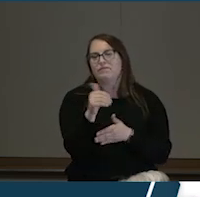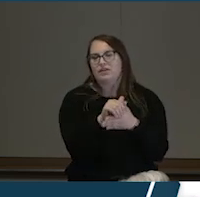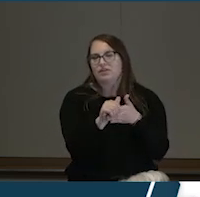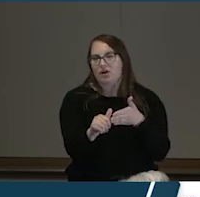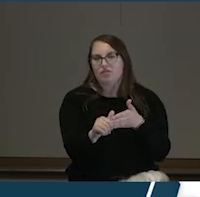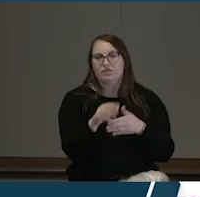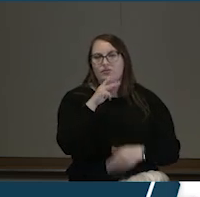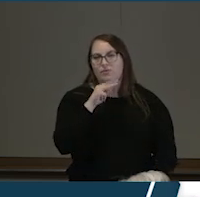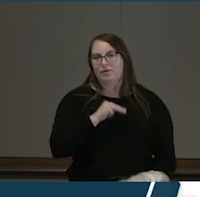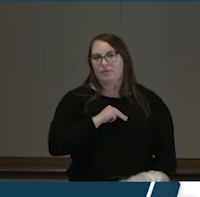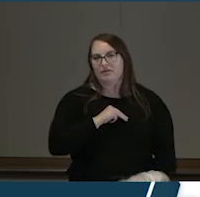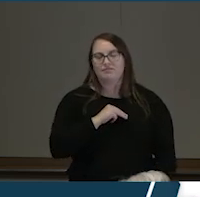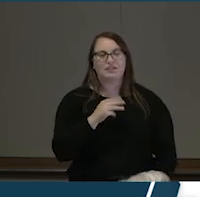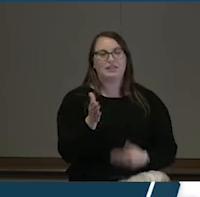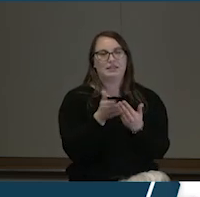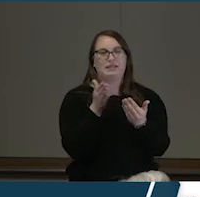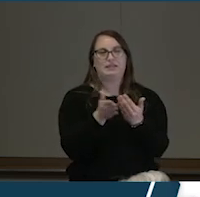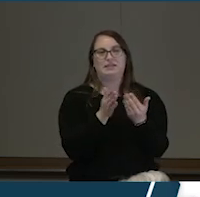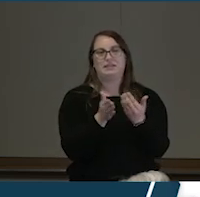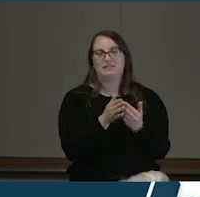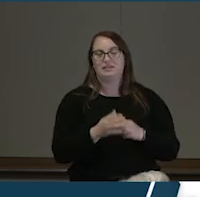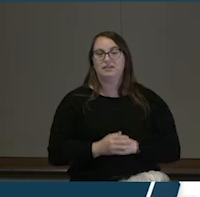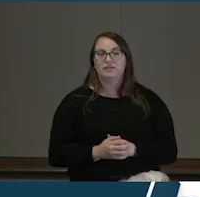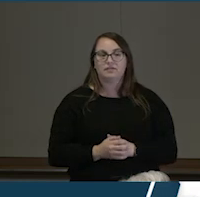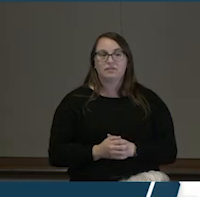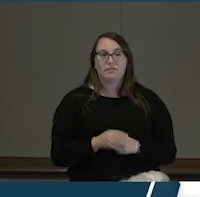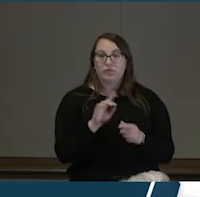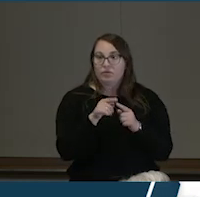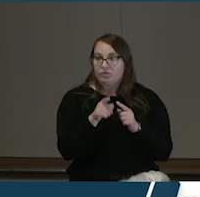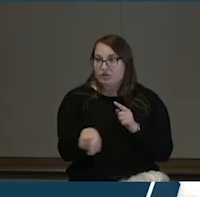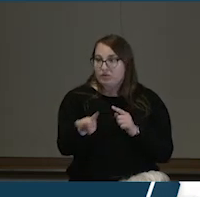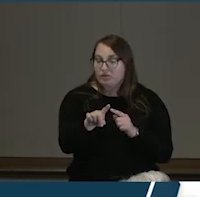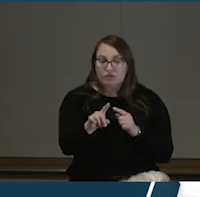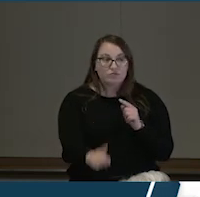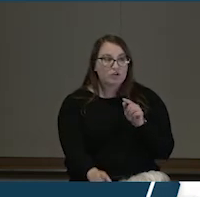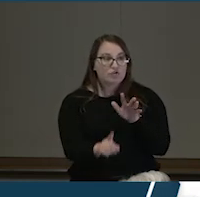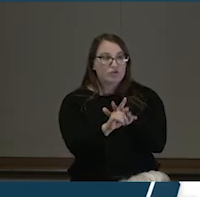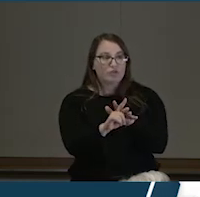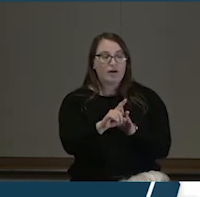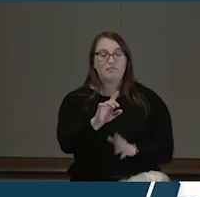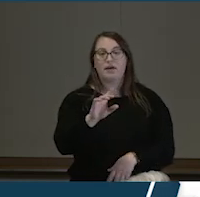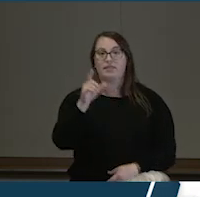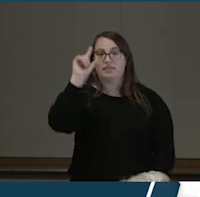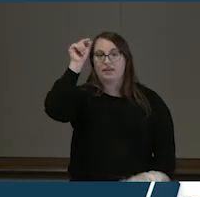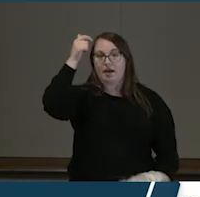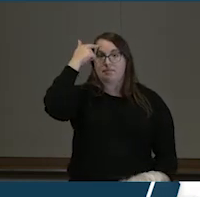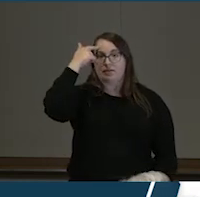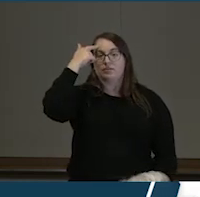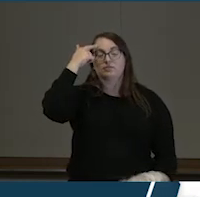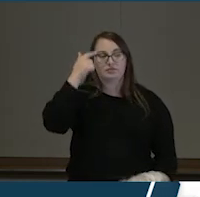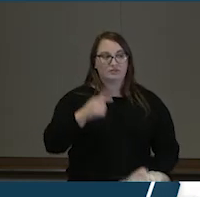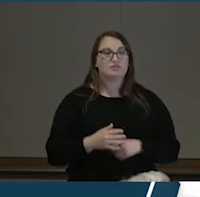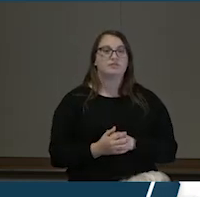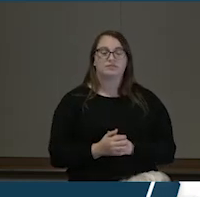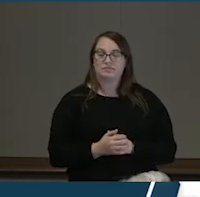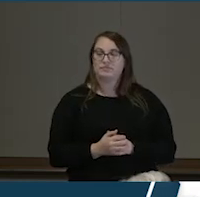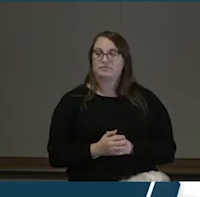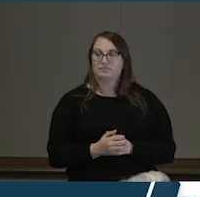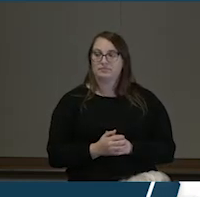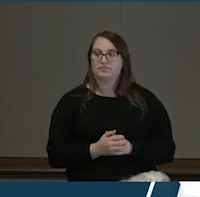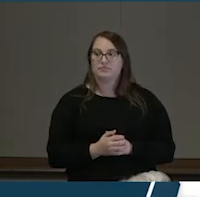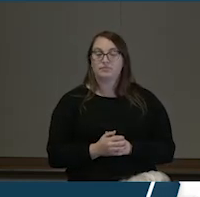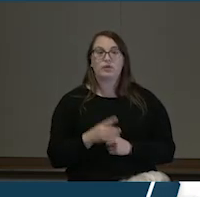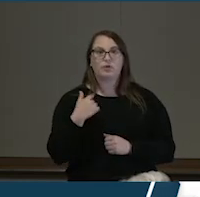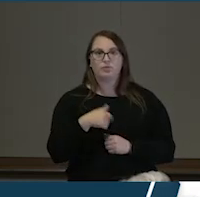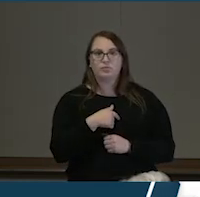easy. When you show up at the Capitol, or really anything else, if you went to a school board meeting and you had these photos, when we walk through